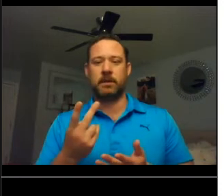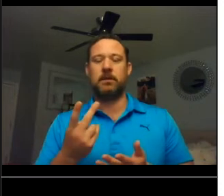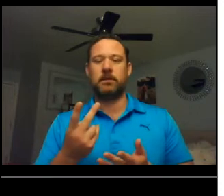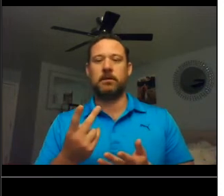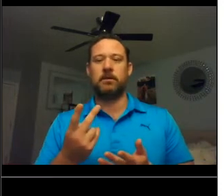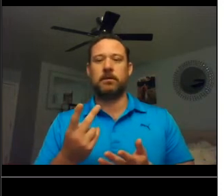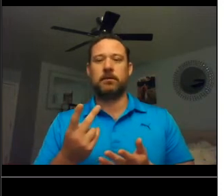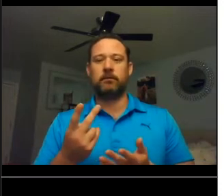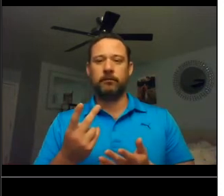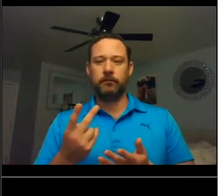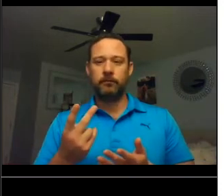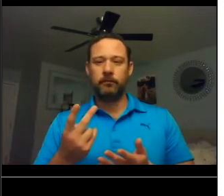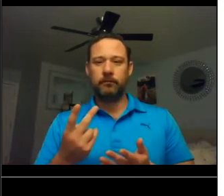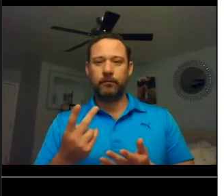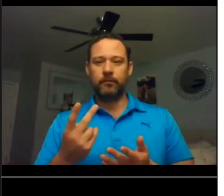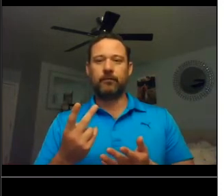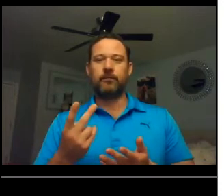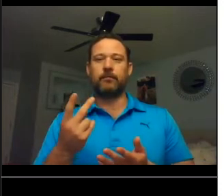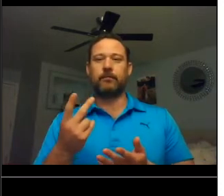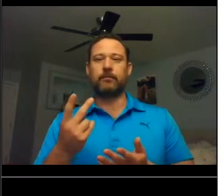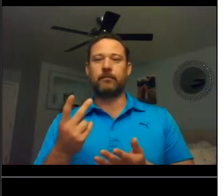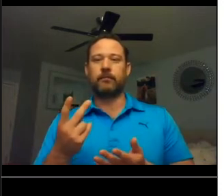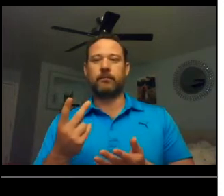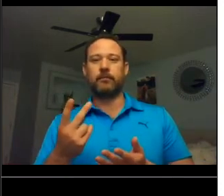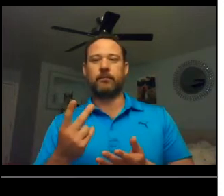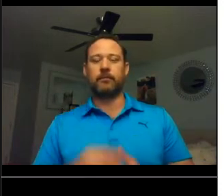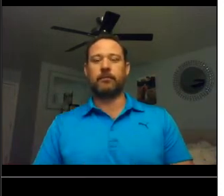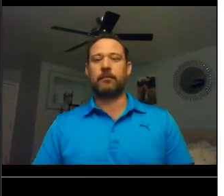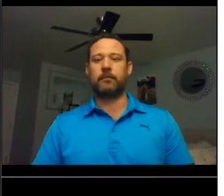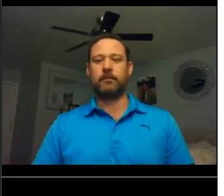timeframes of those meetings are also up to the collective.